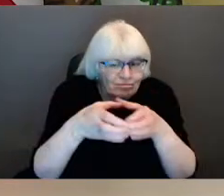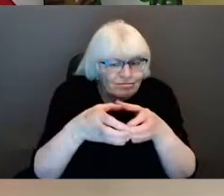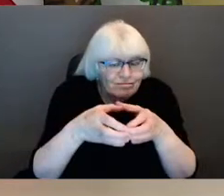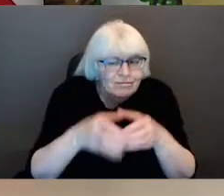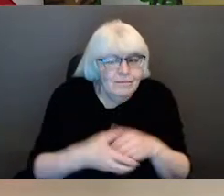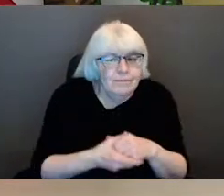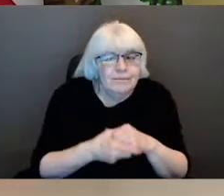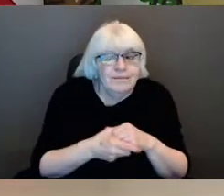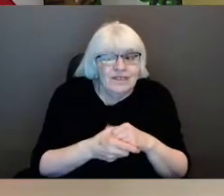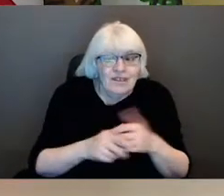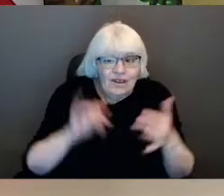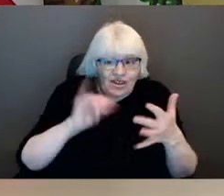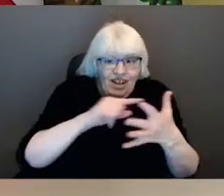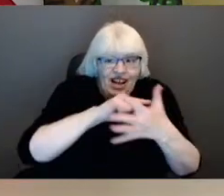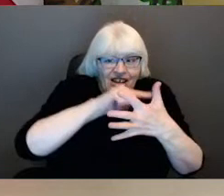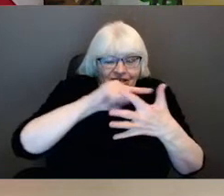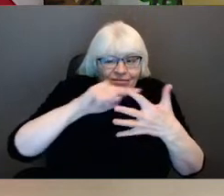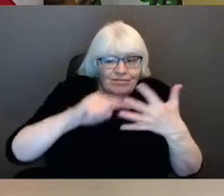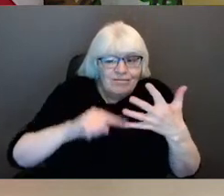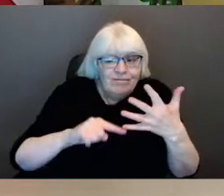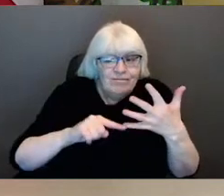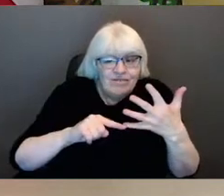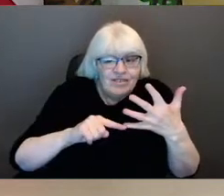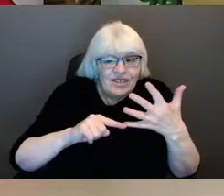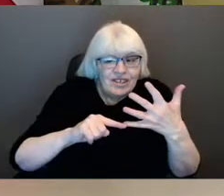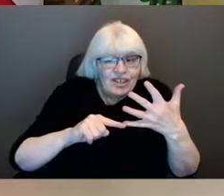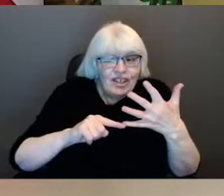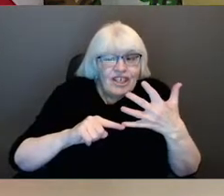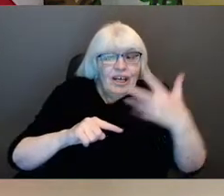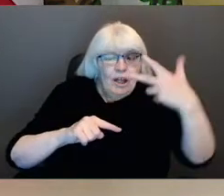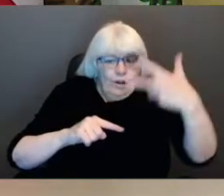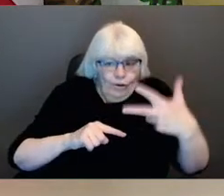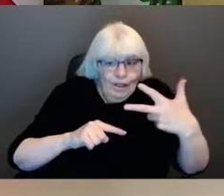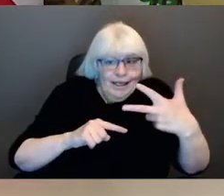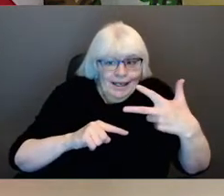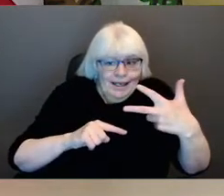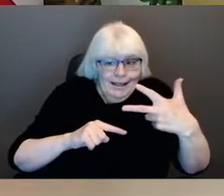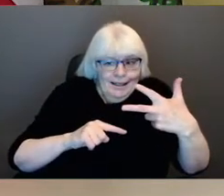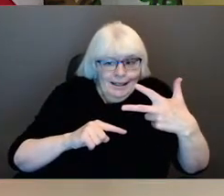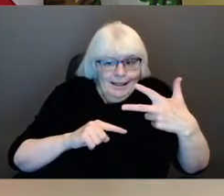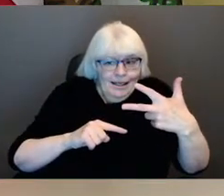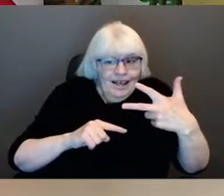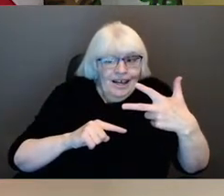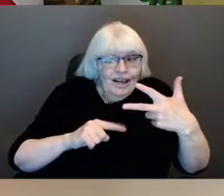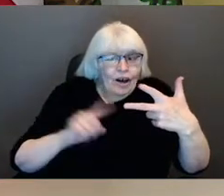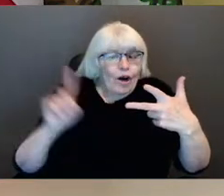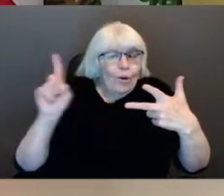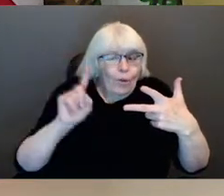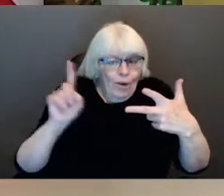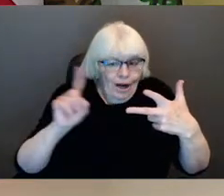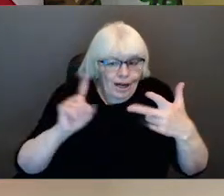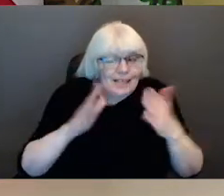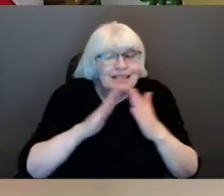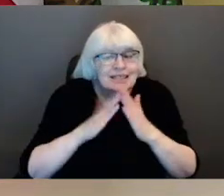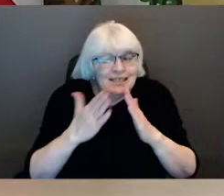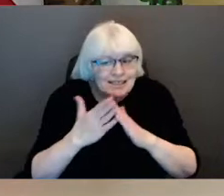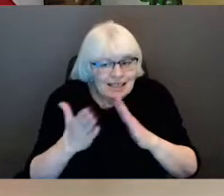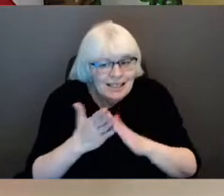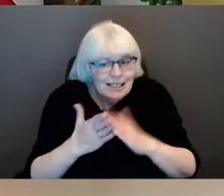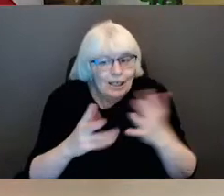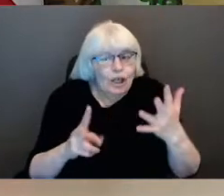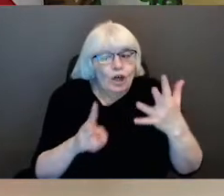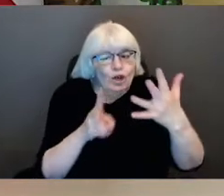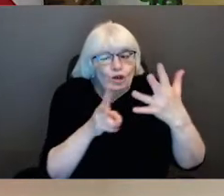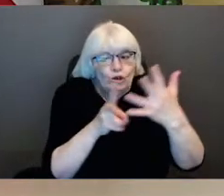there's 3 that are in urban center and 2 of them are in rural area. So